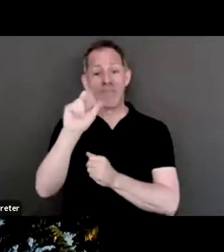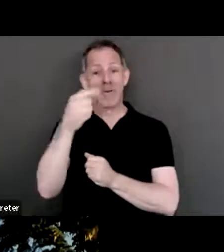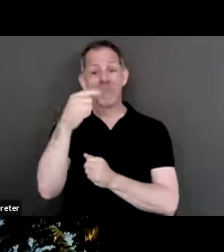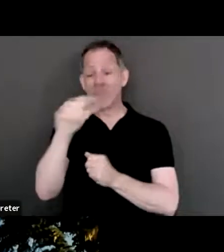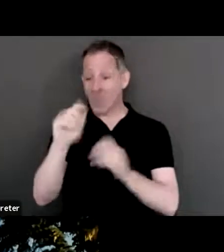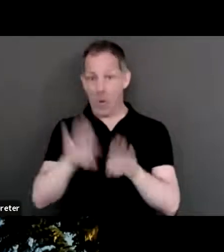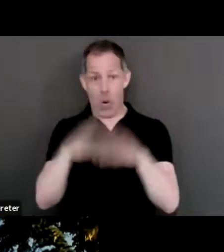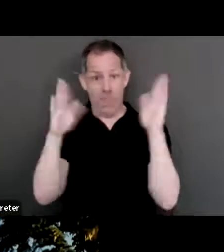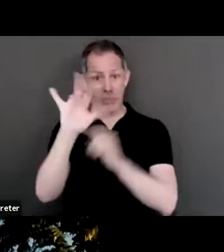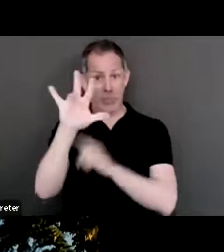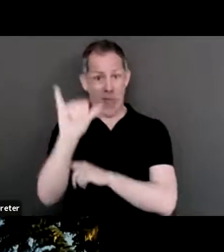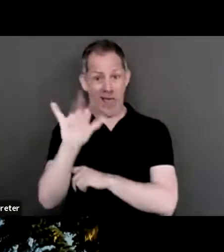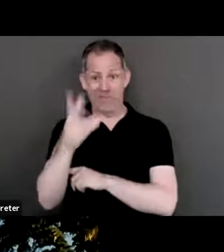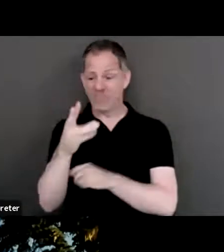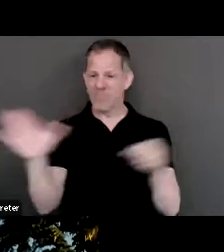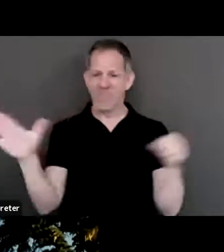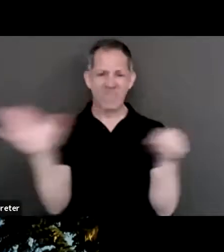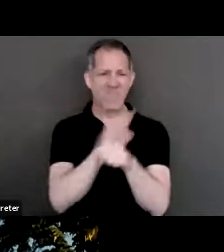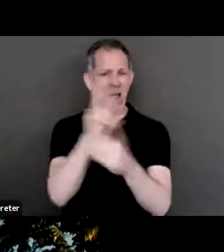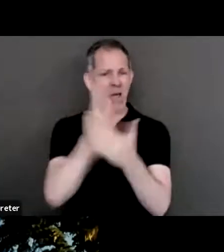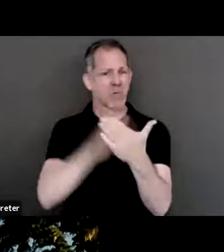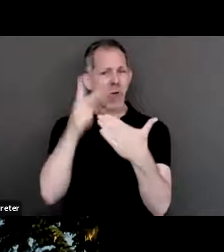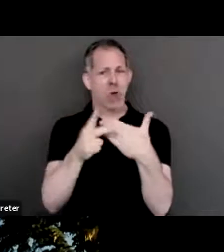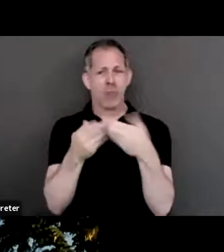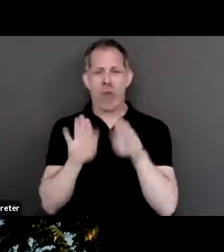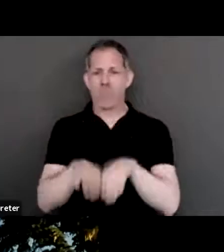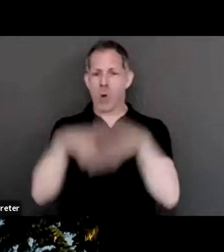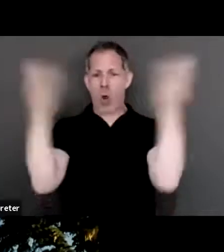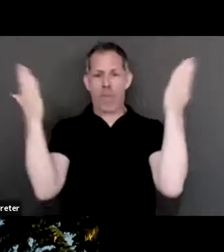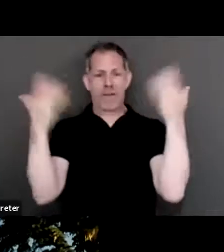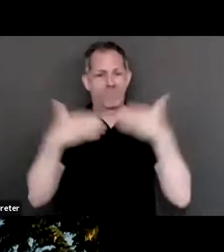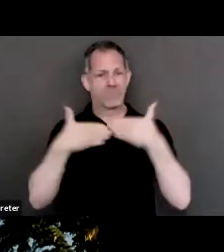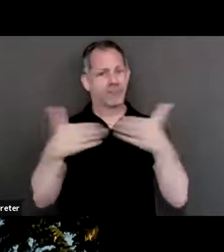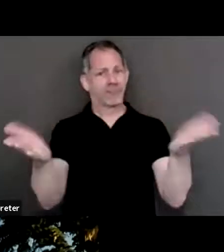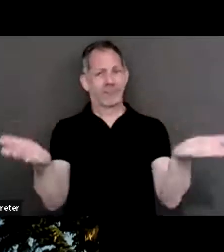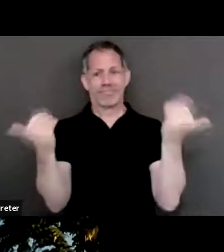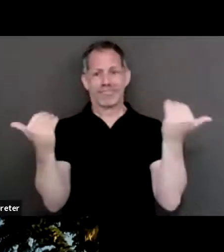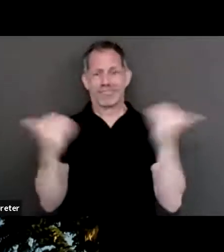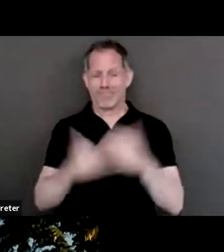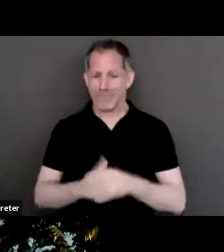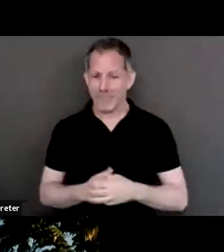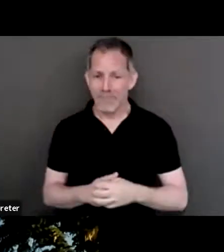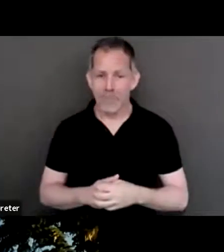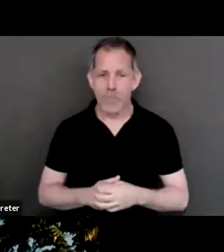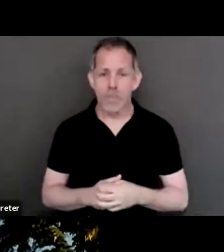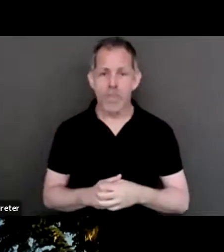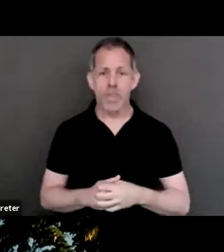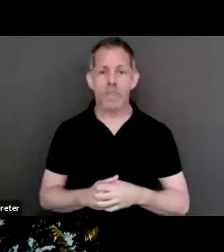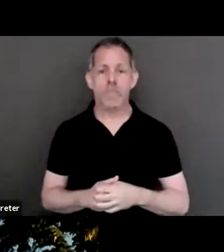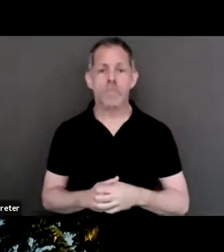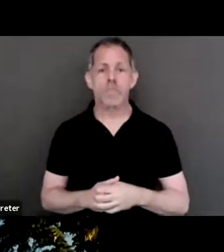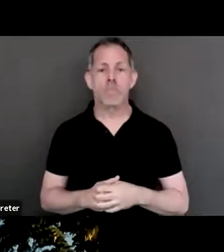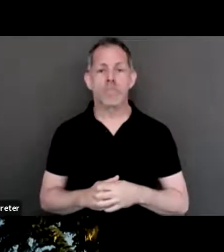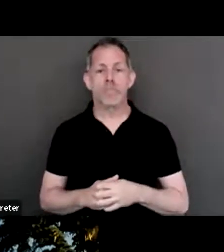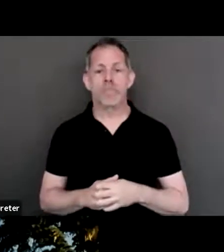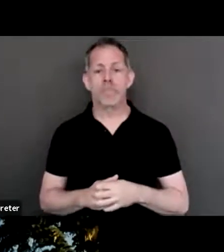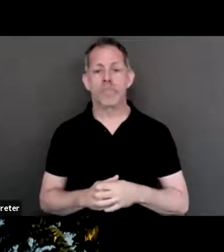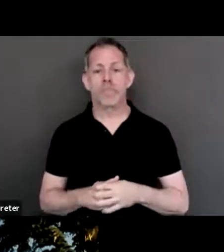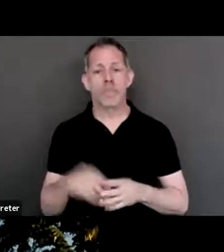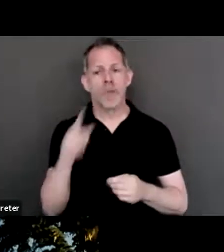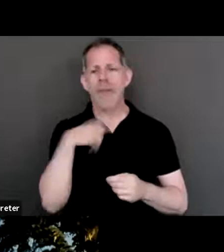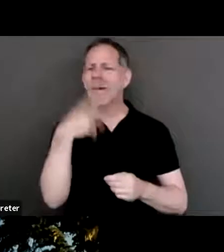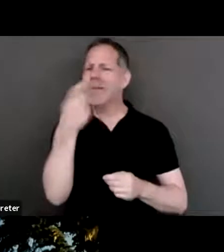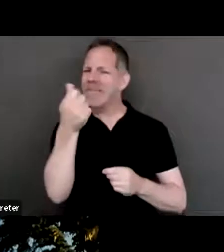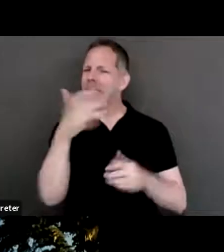So looking forward to that. Yeah, but we do have some concerns, continue to have some concerns. You know, we all know we've been through